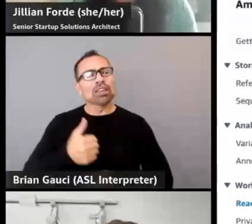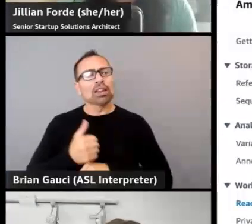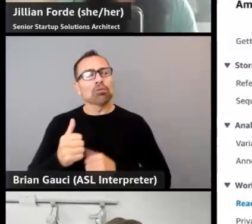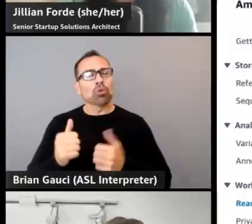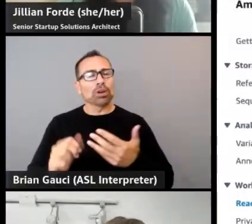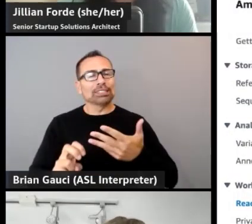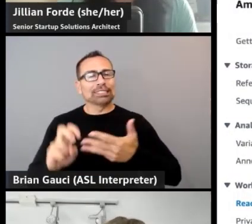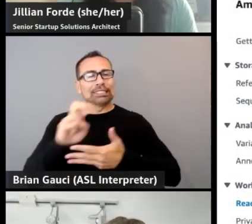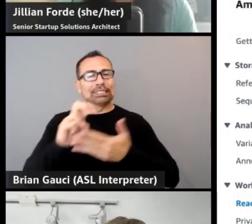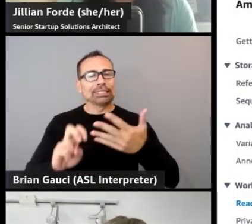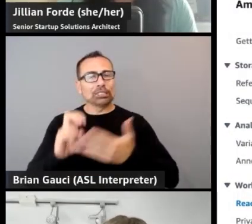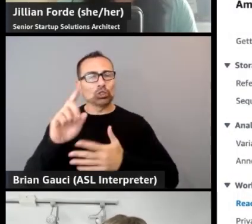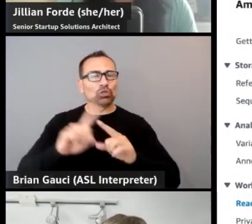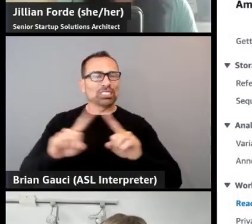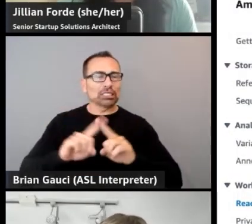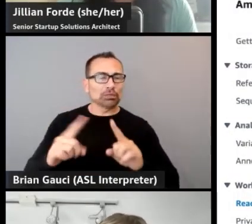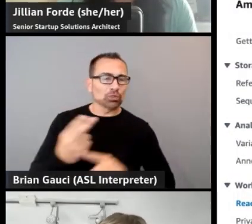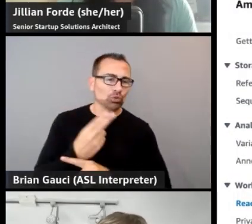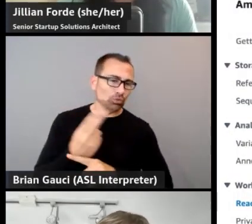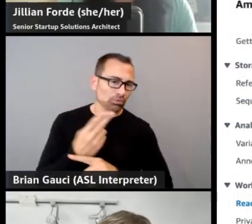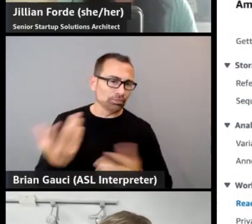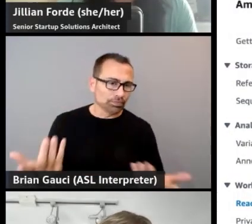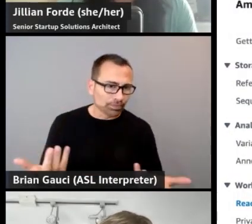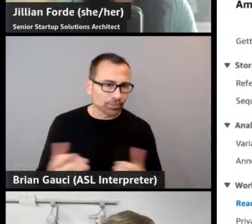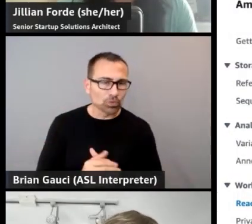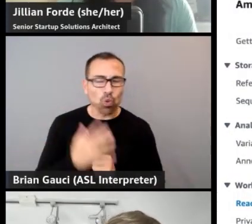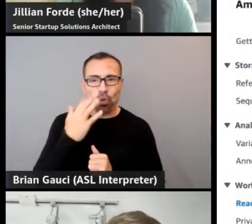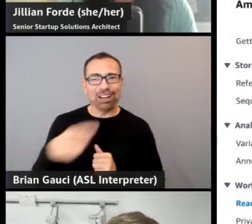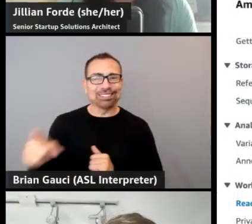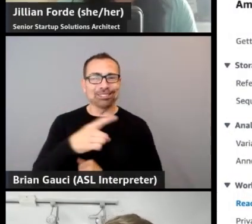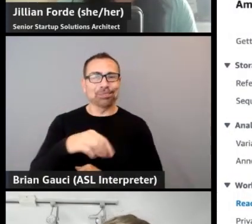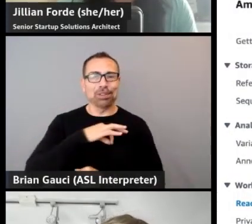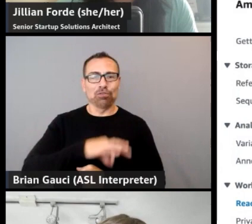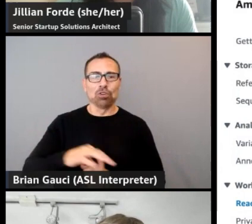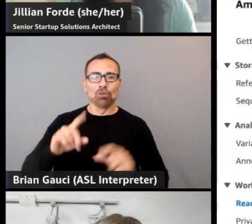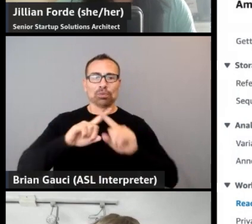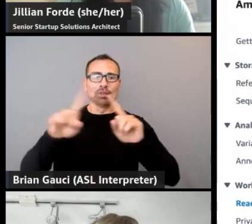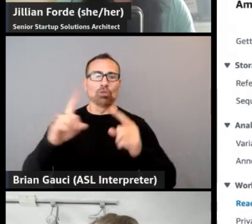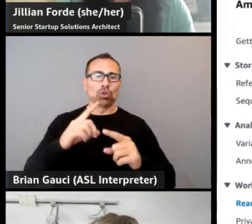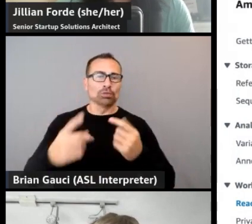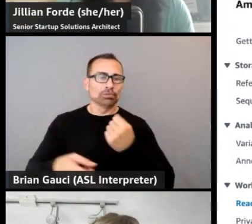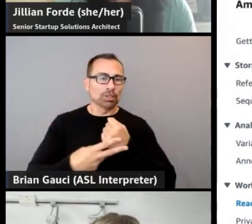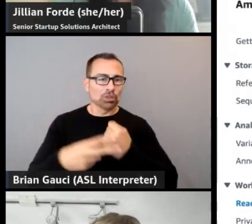going to be different use cases as well, so that you can get that cost saving too.